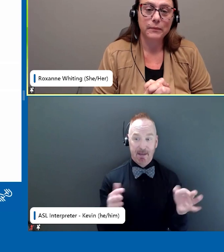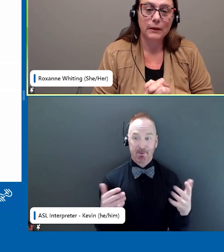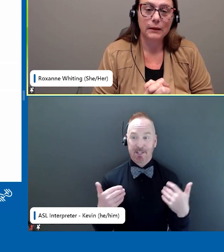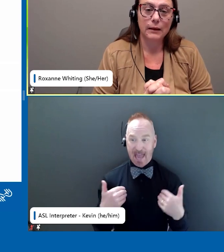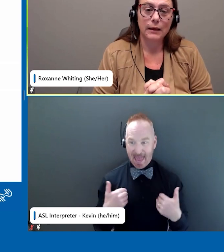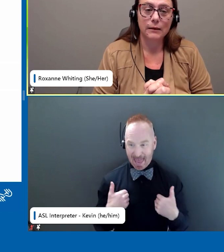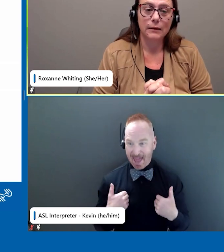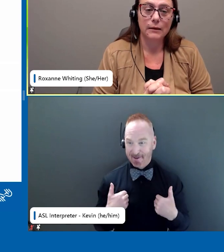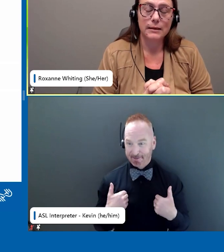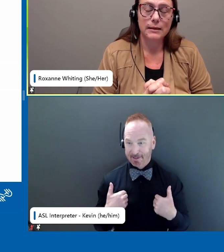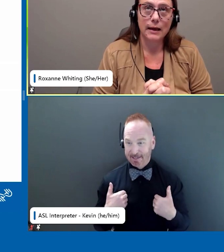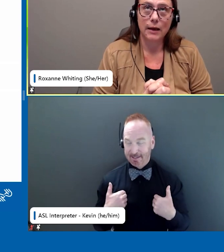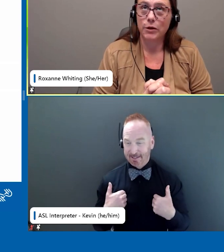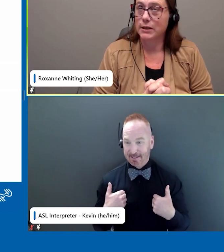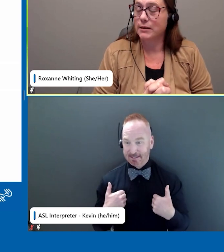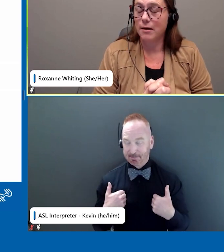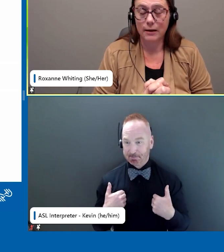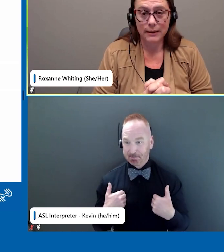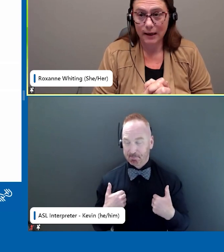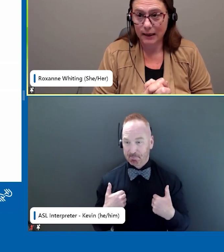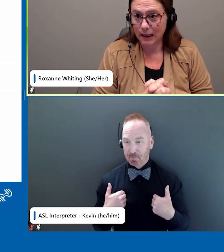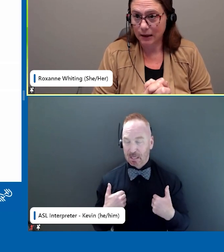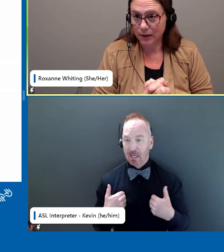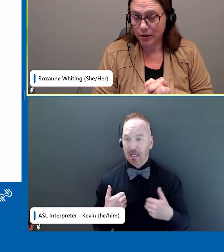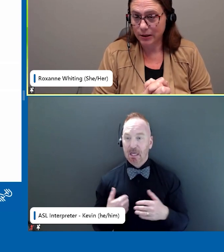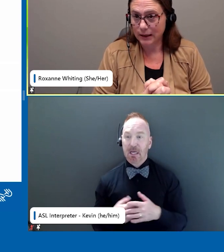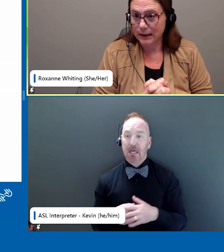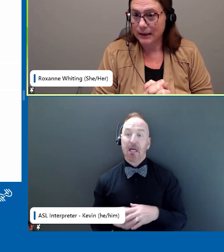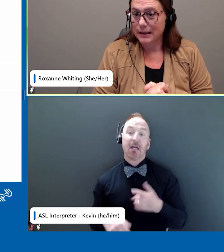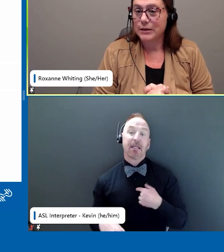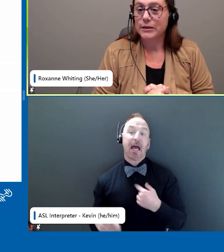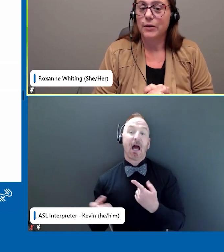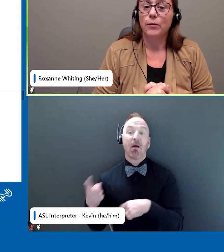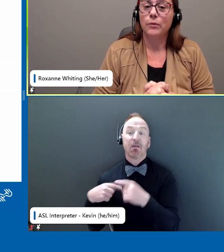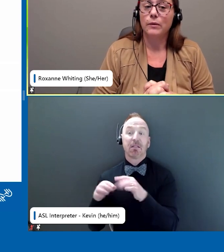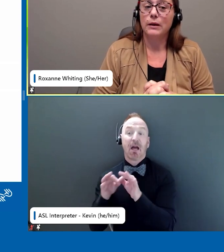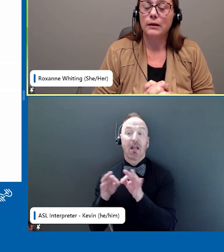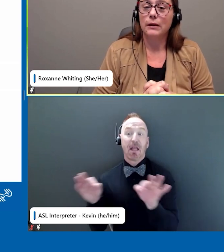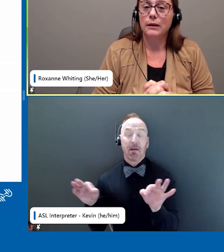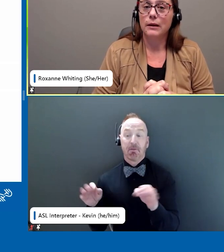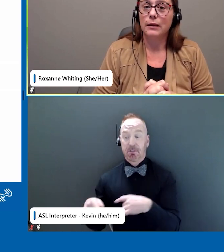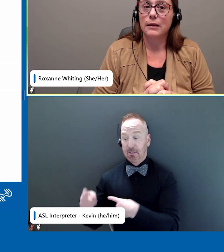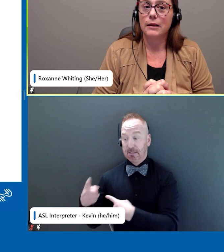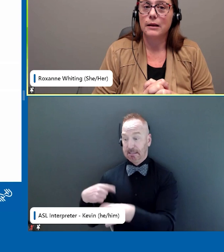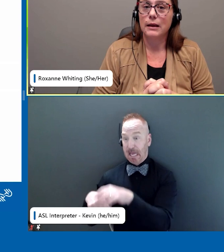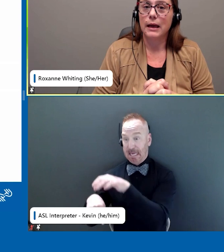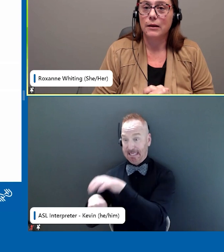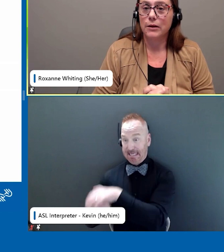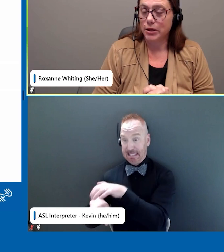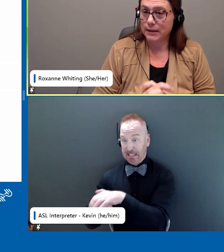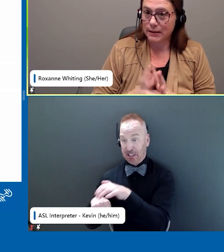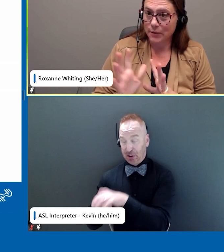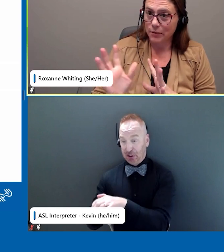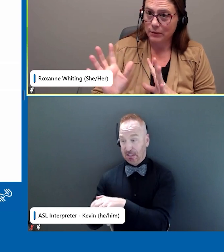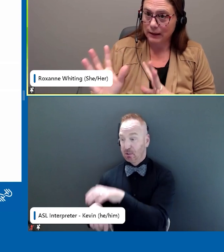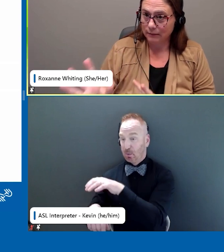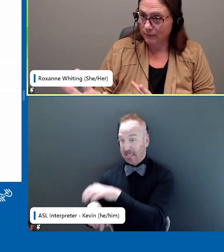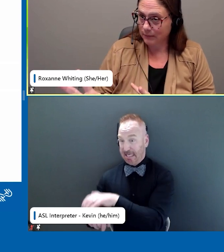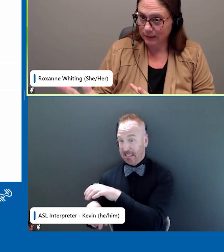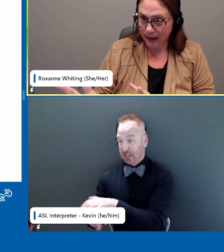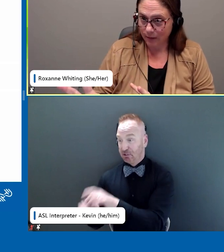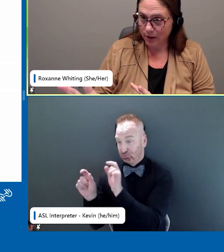Um, sign language is not signed English. So English is its